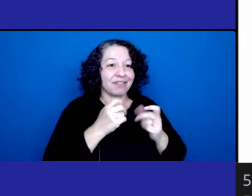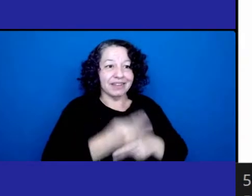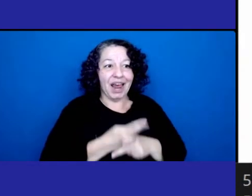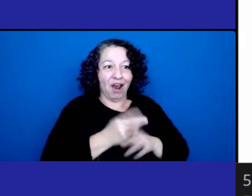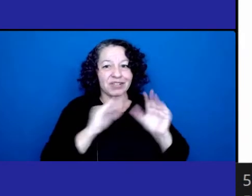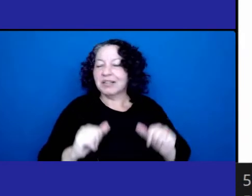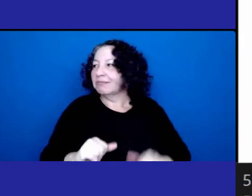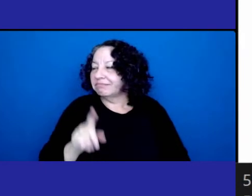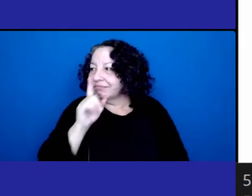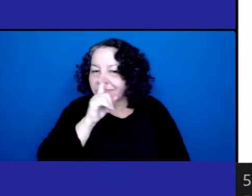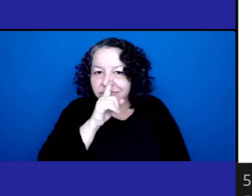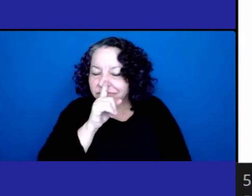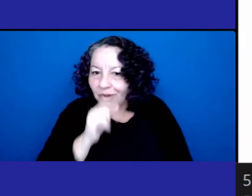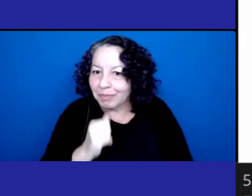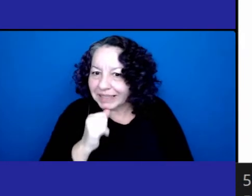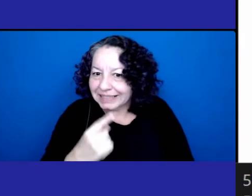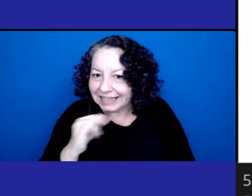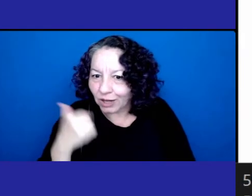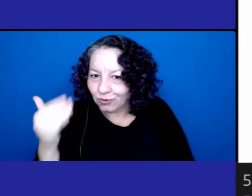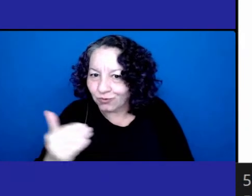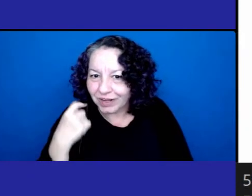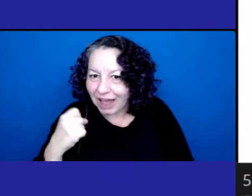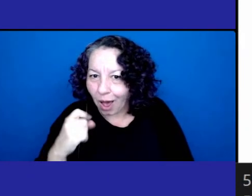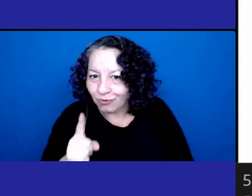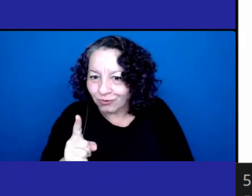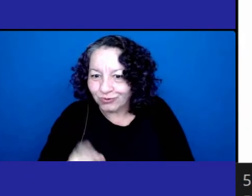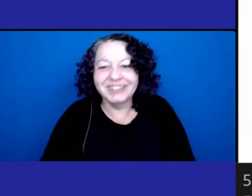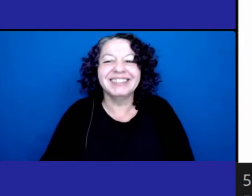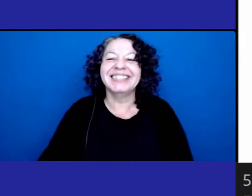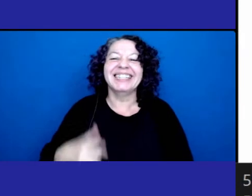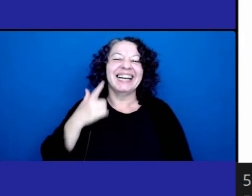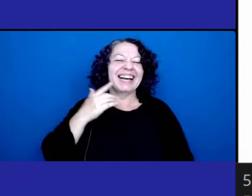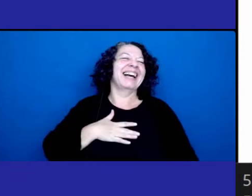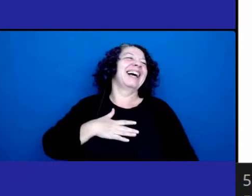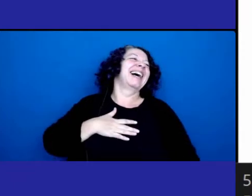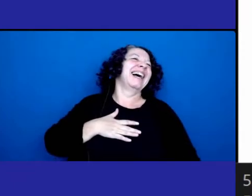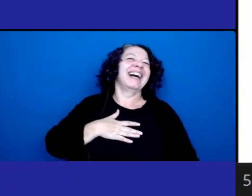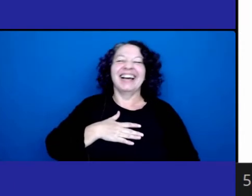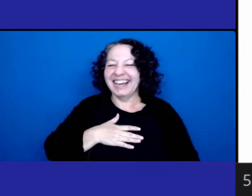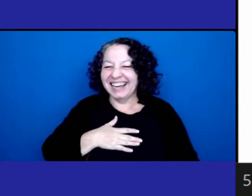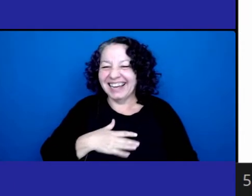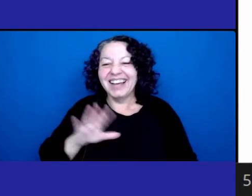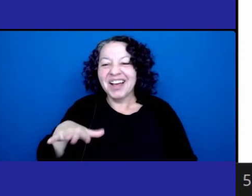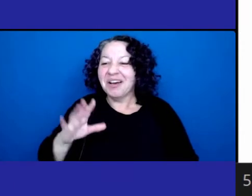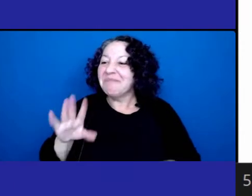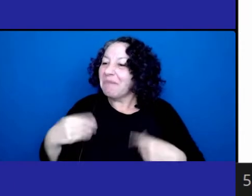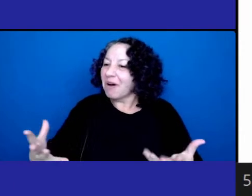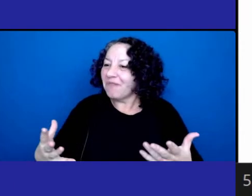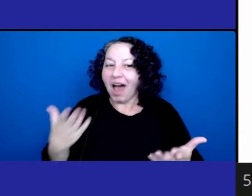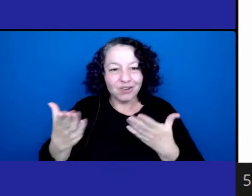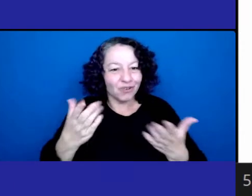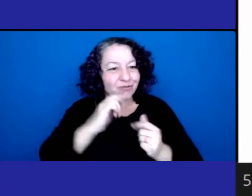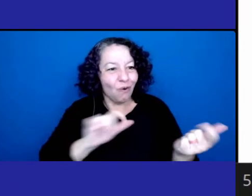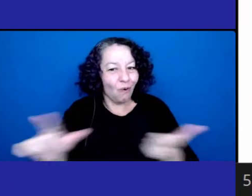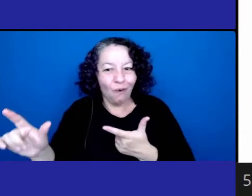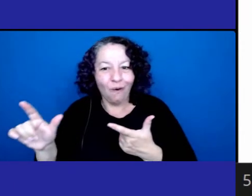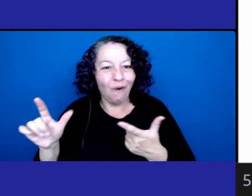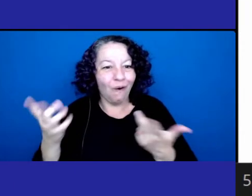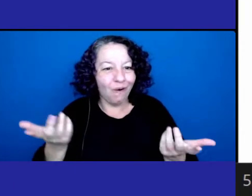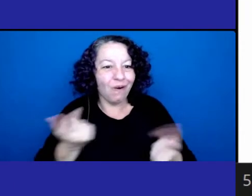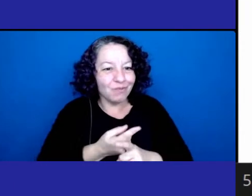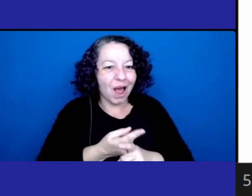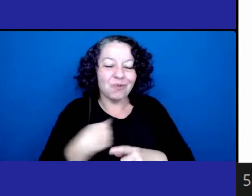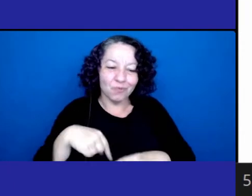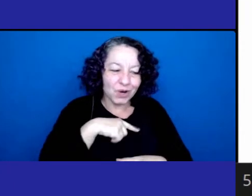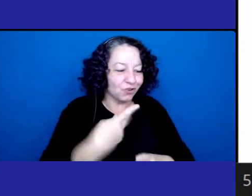yes. Nothing wrong with Well that. said. No, We're providing Absolutely. services to everybody. There's nothing we're just figuring out.